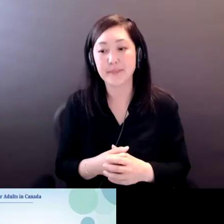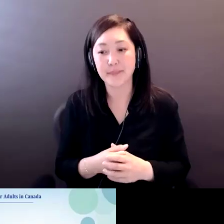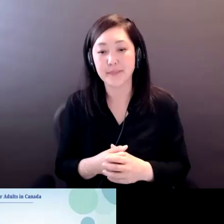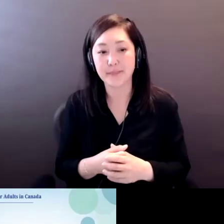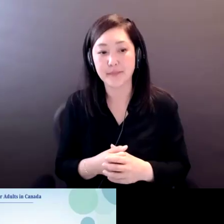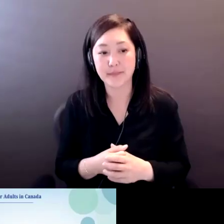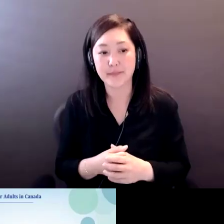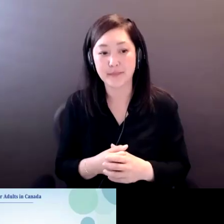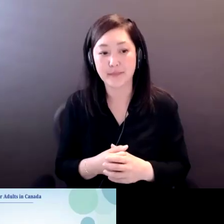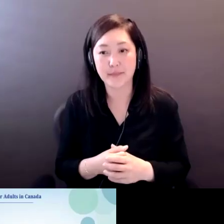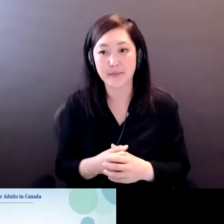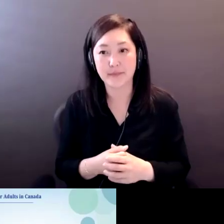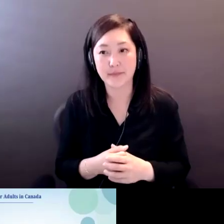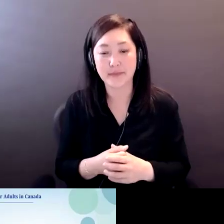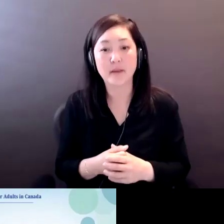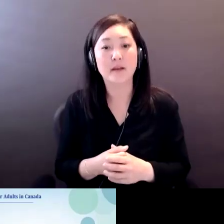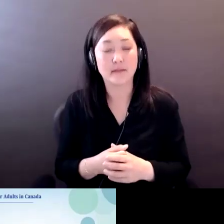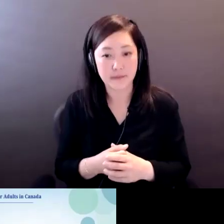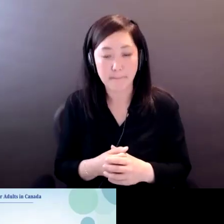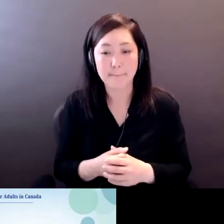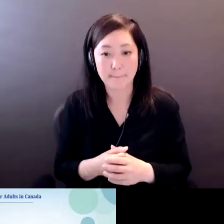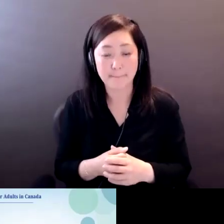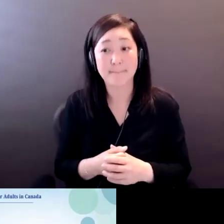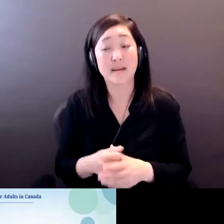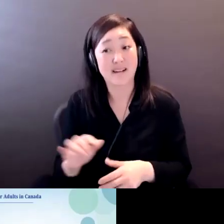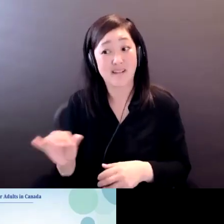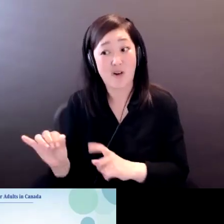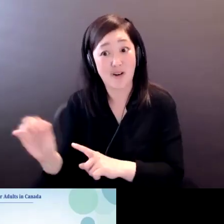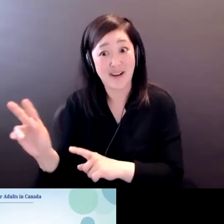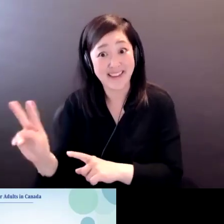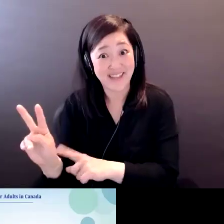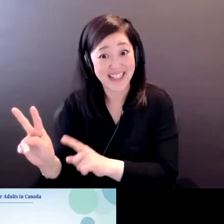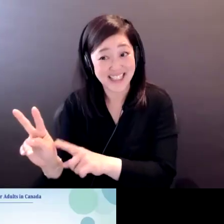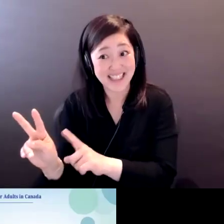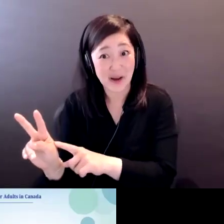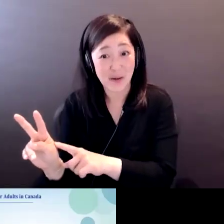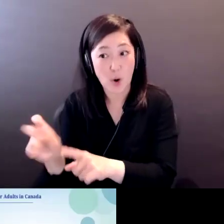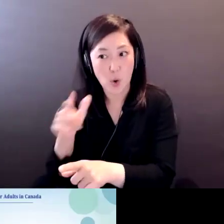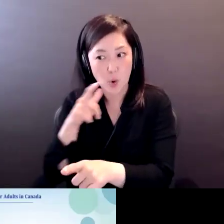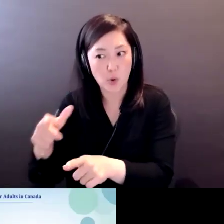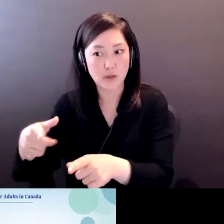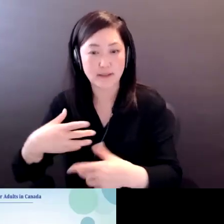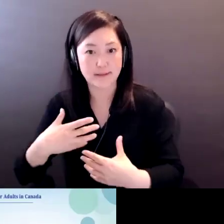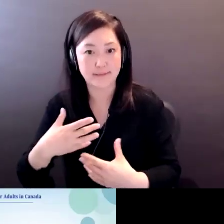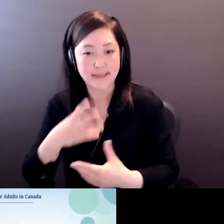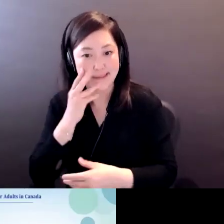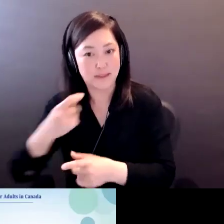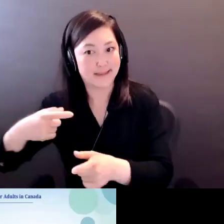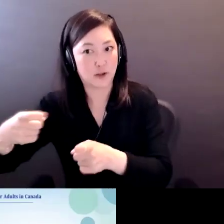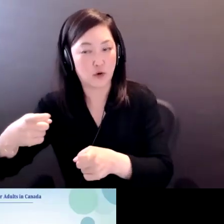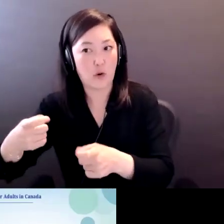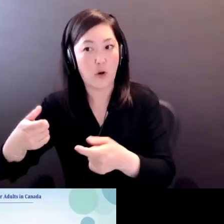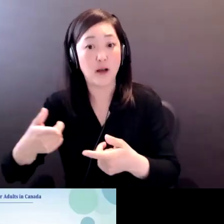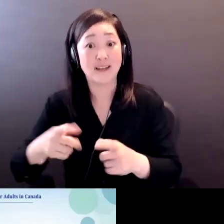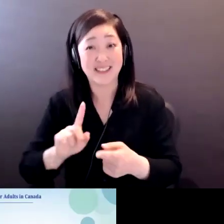of makes it even more difficult, the victim of coercive control, until they get outside the relationship, it's